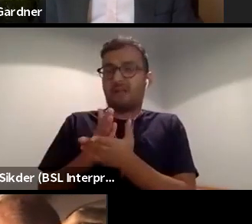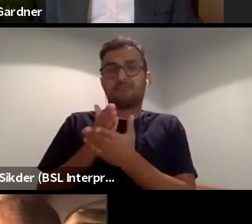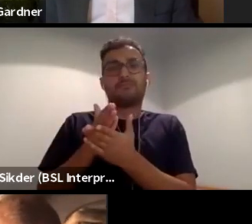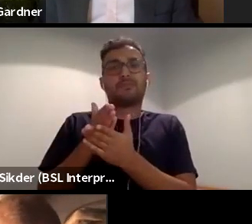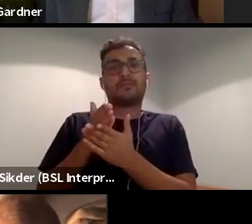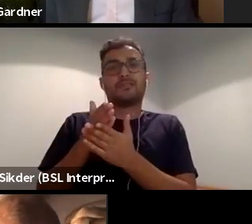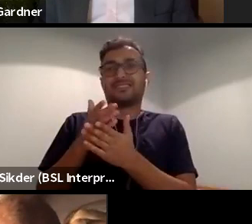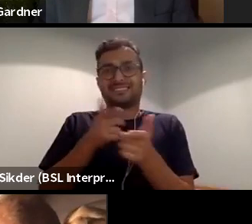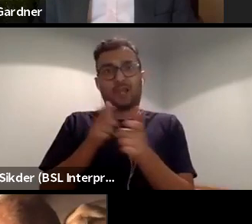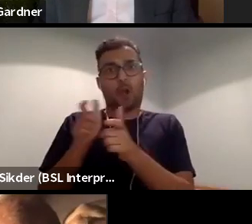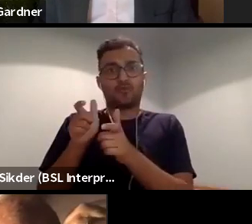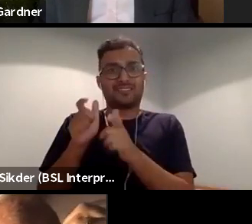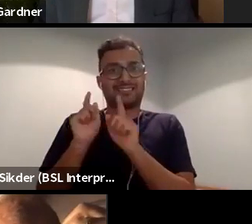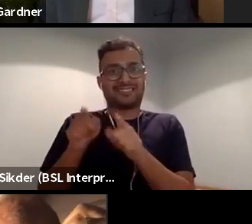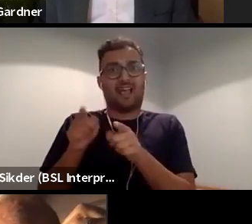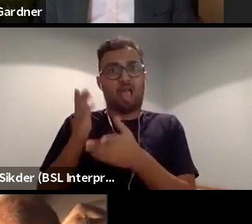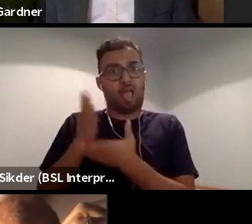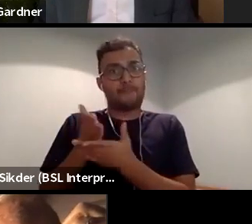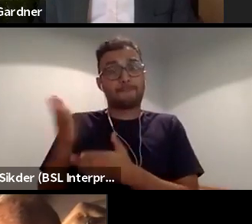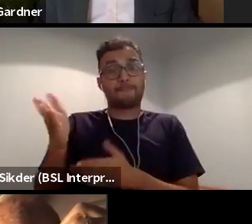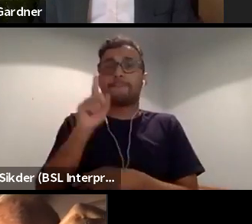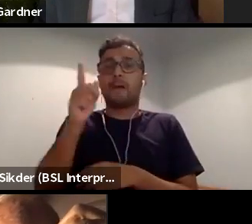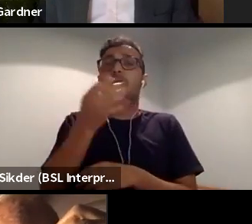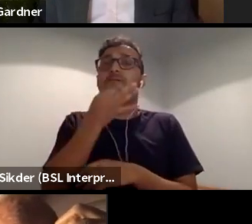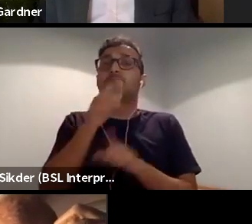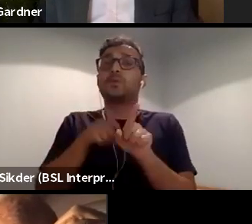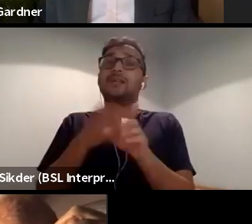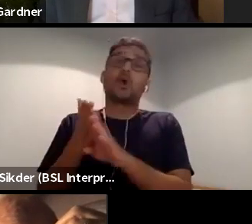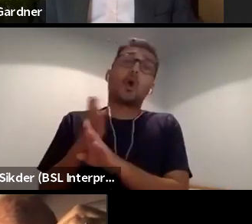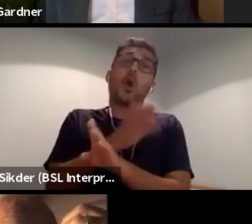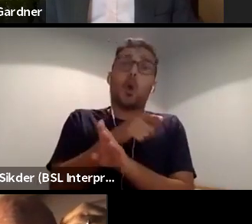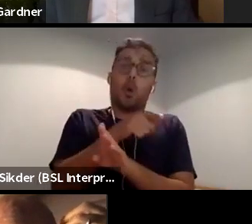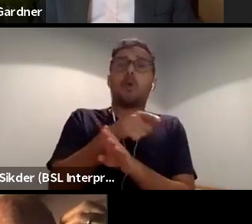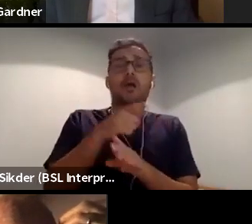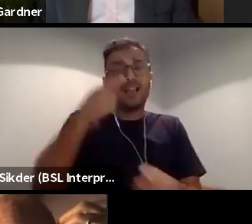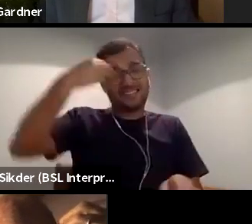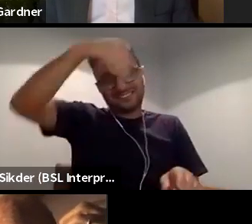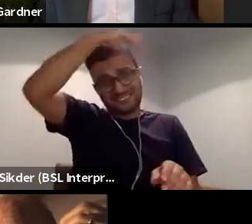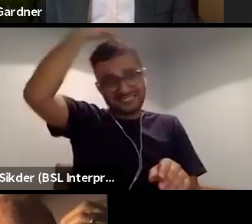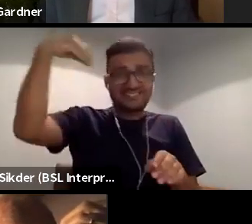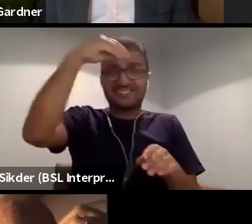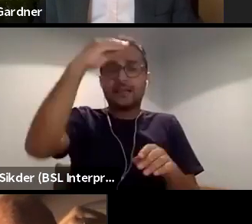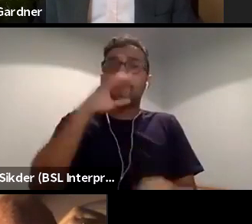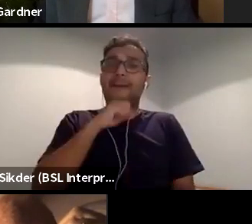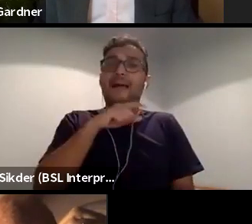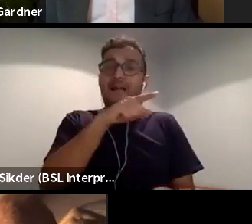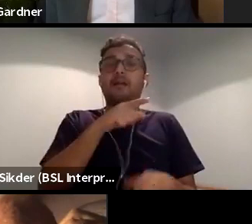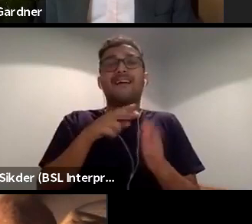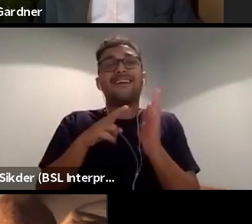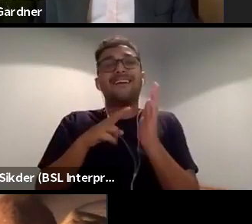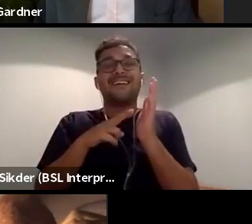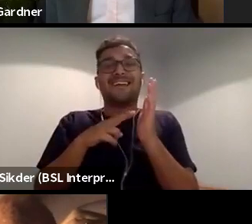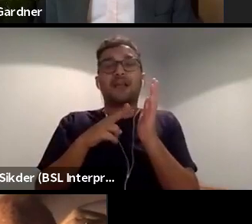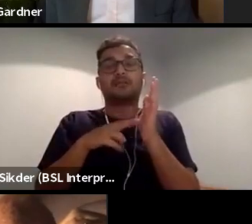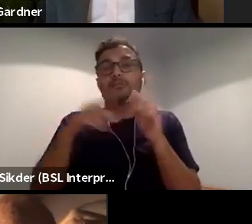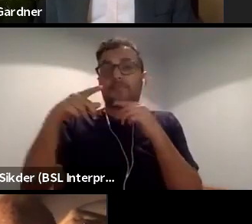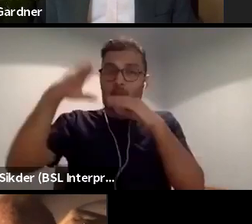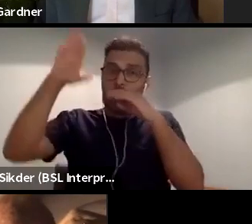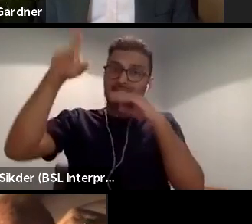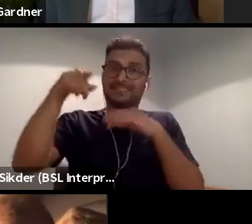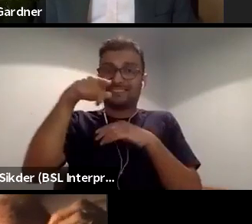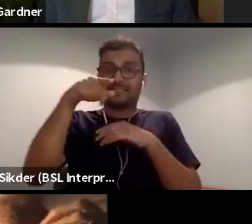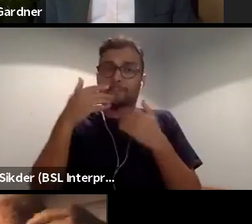the attempted beheading of a Sikh man by a neo-Nazi in a Tesco supermarket wasn't.